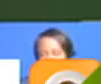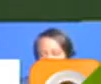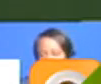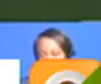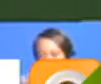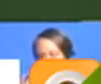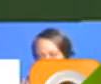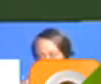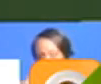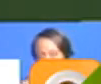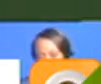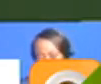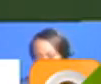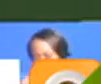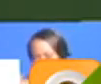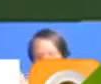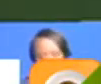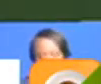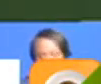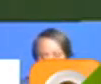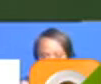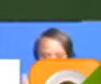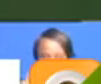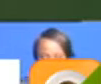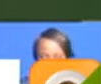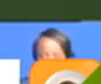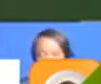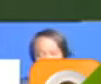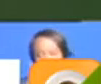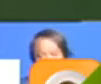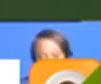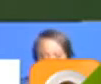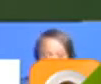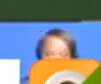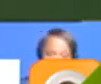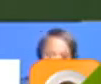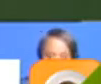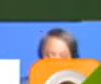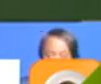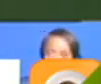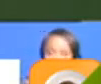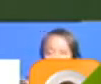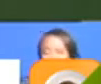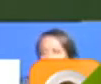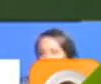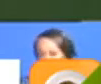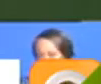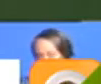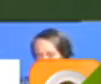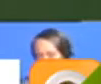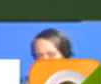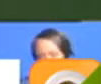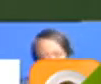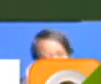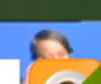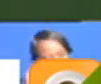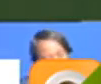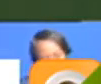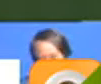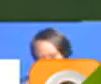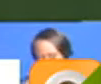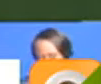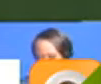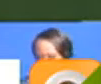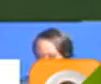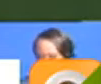Some members of parliament have been answering questions in parliament. We do not think that is the right thing to do.